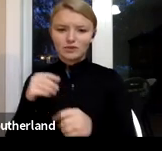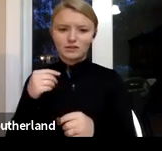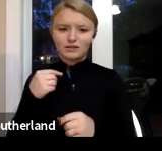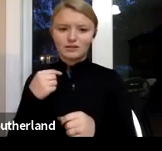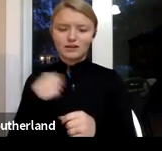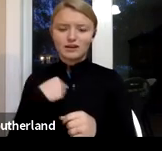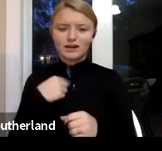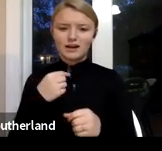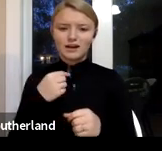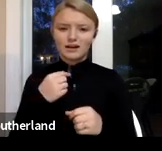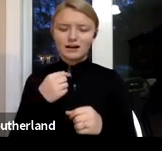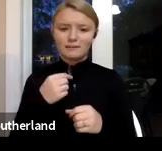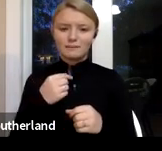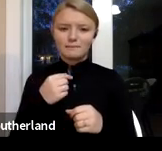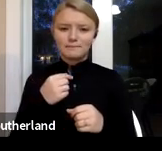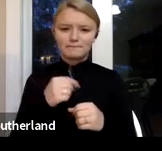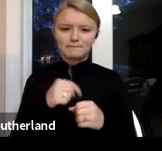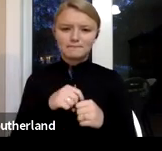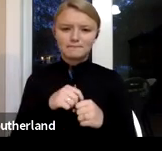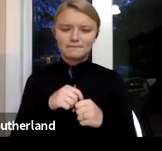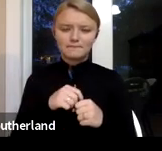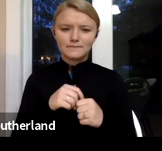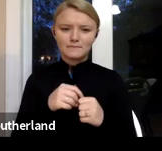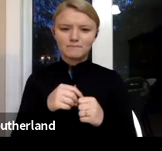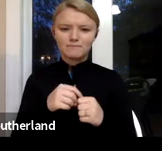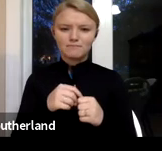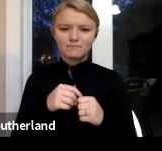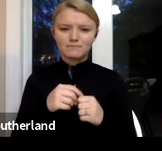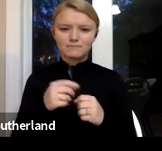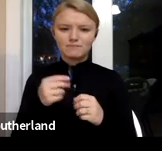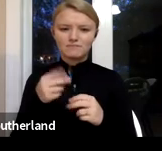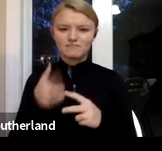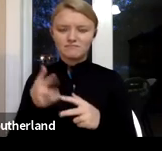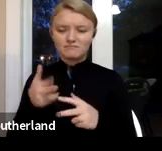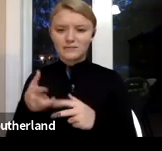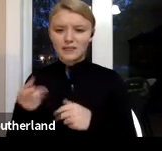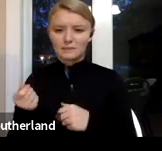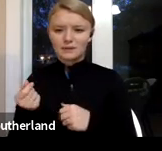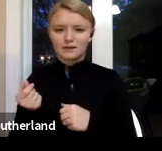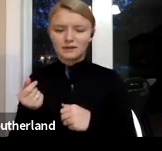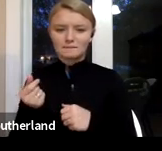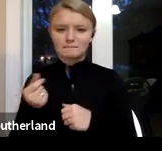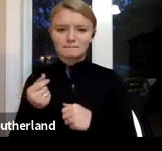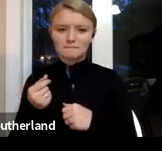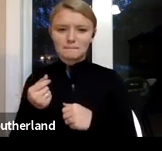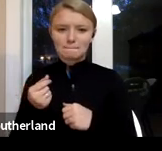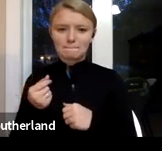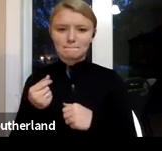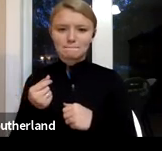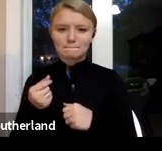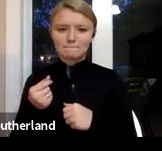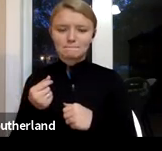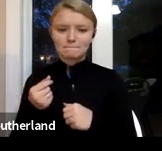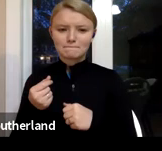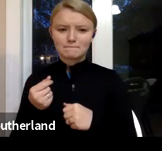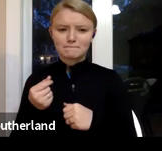infusion? Oh, that just means I'm infused with Young Living essential. Is the video oils playing for you all? Nutrient. Oh, hang on. Let me start it over. Sorry,